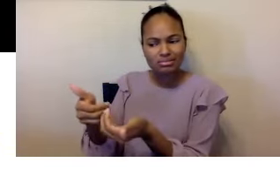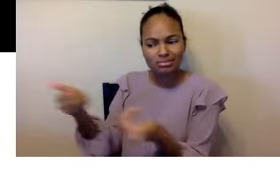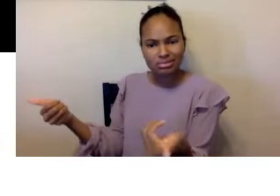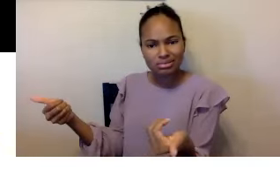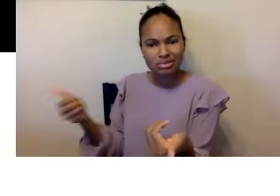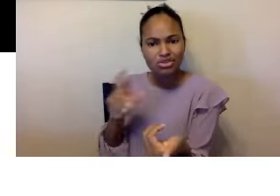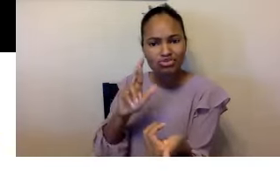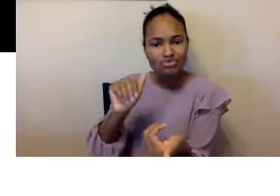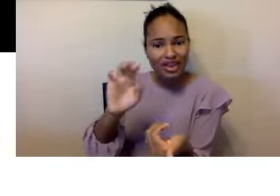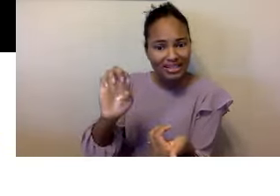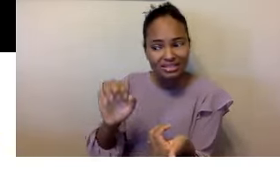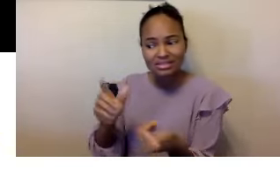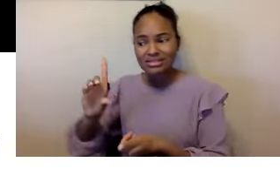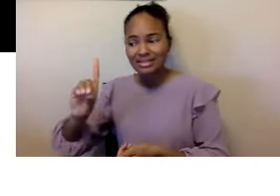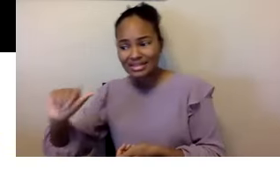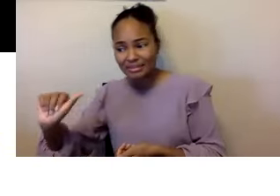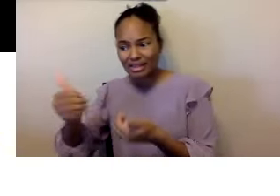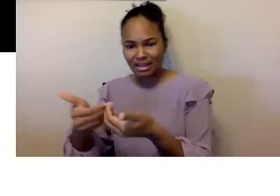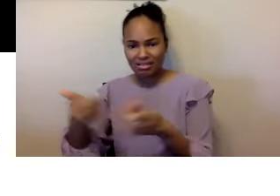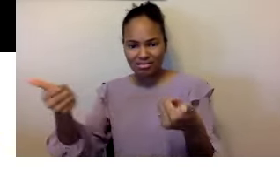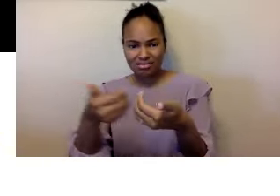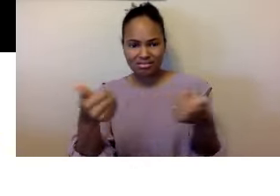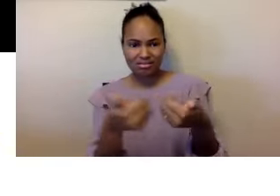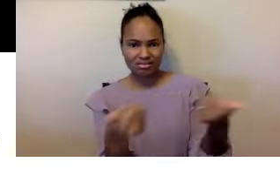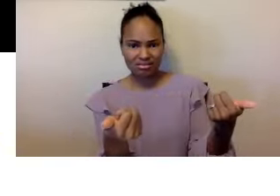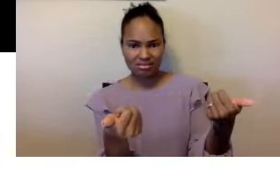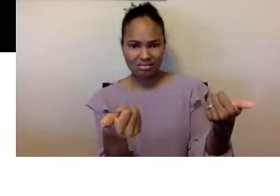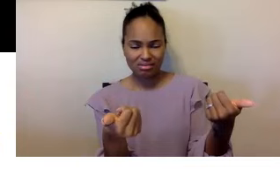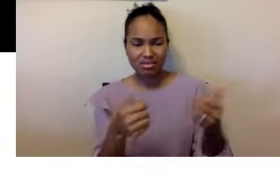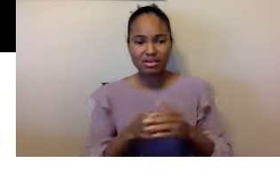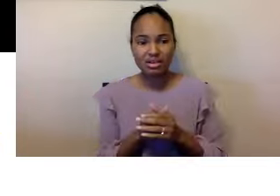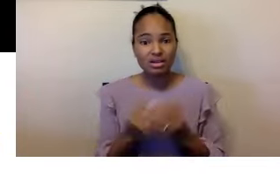in society, especially as Bernard was growing up.